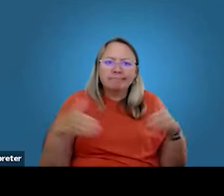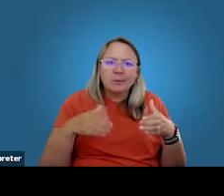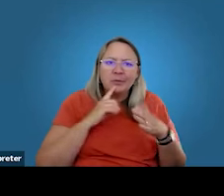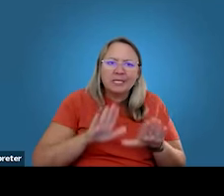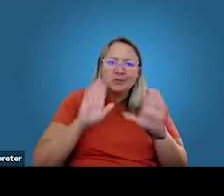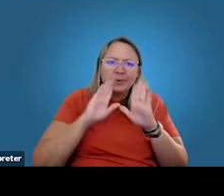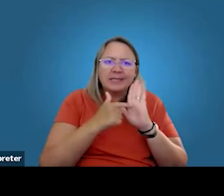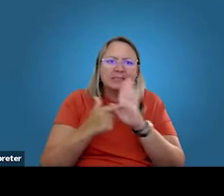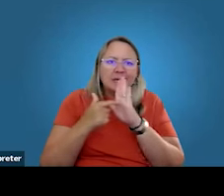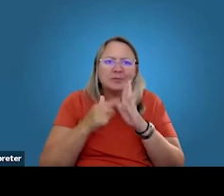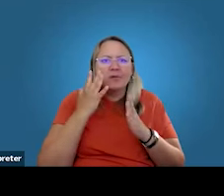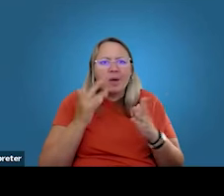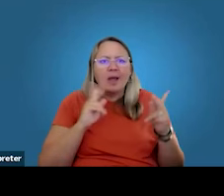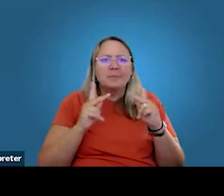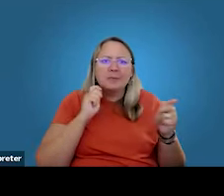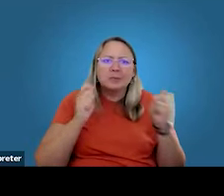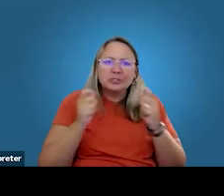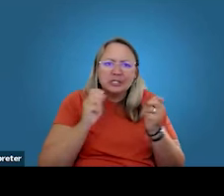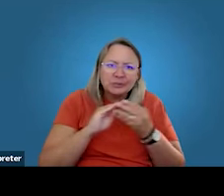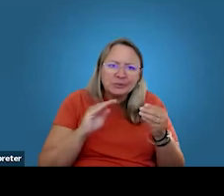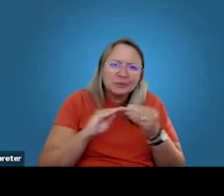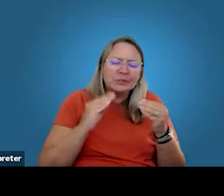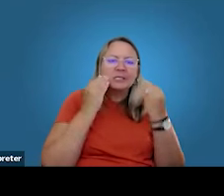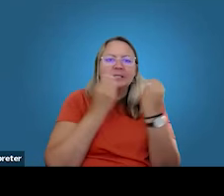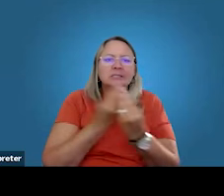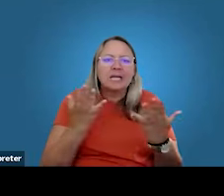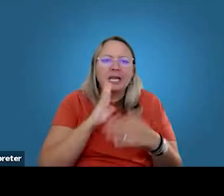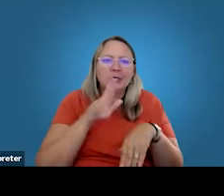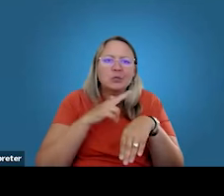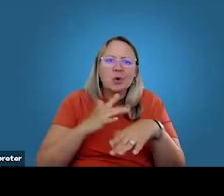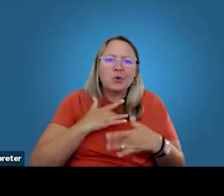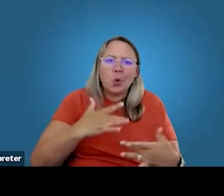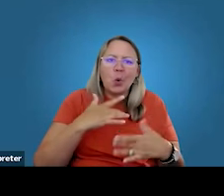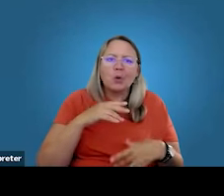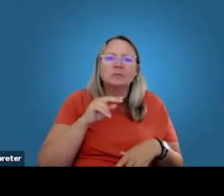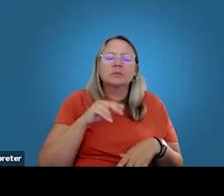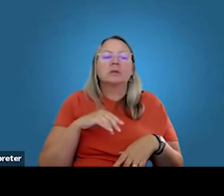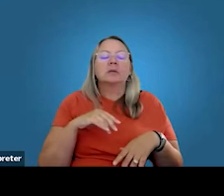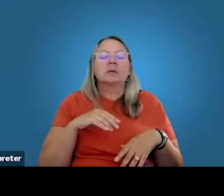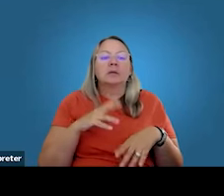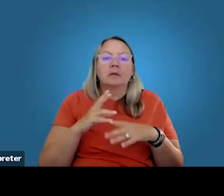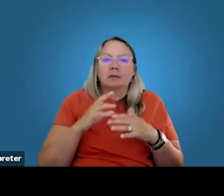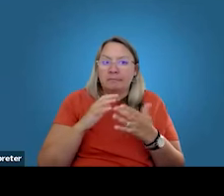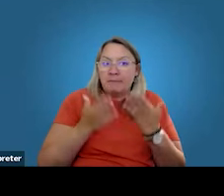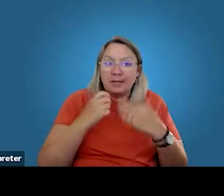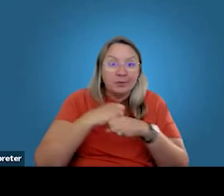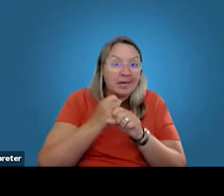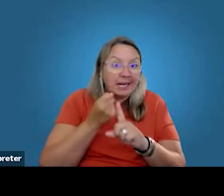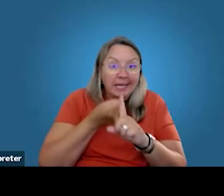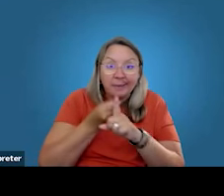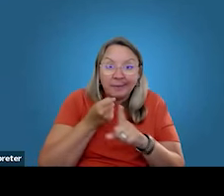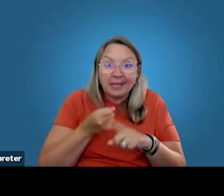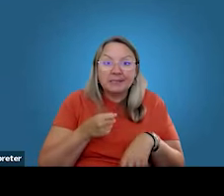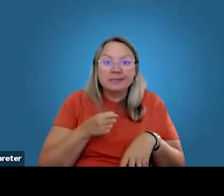great examples of where people are changing storytelling norms. Sometimes it is about proving impact to them. So we clearly